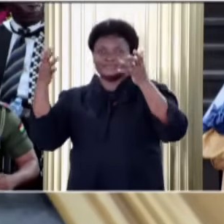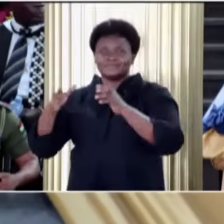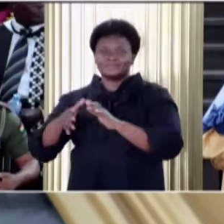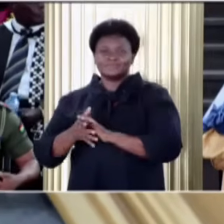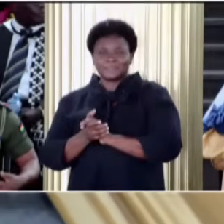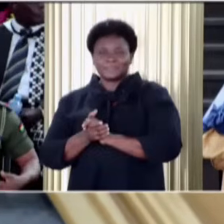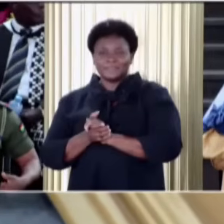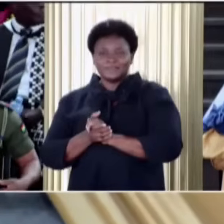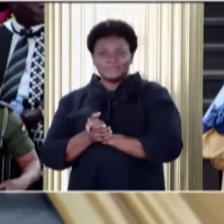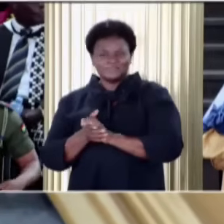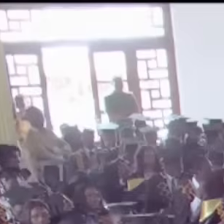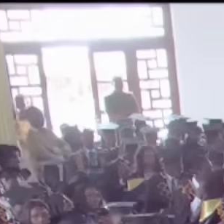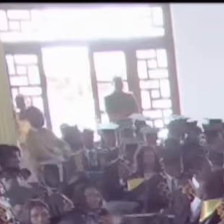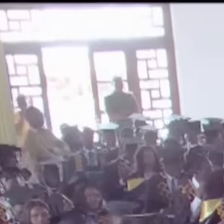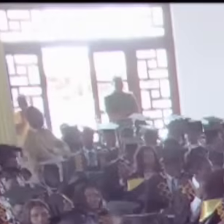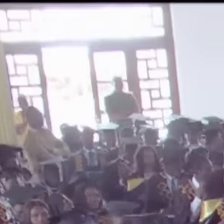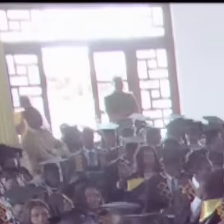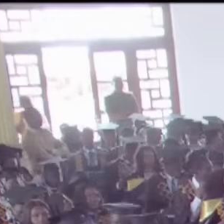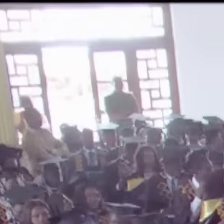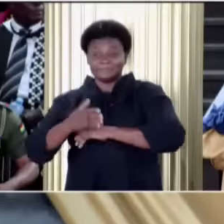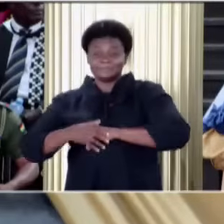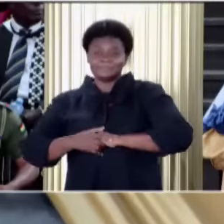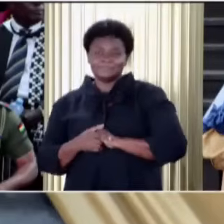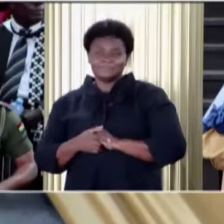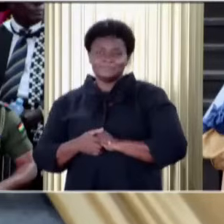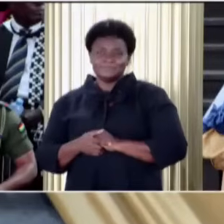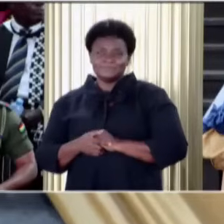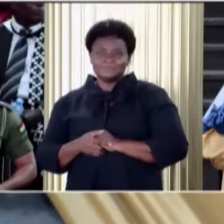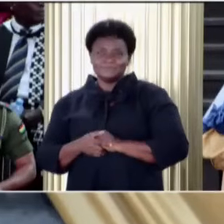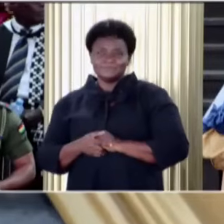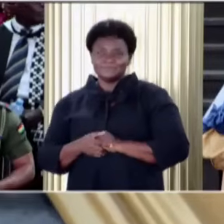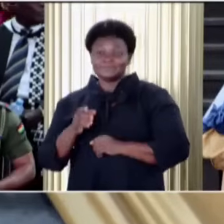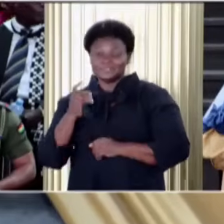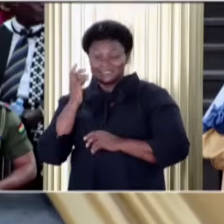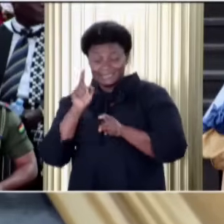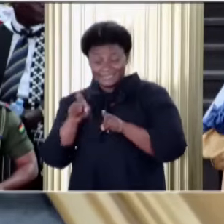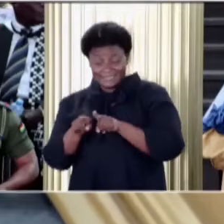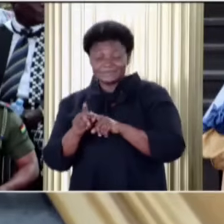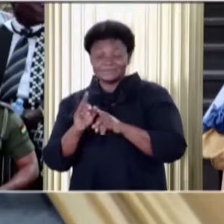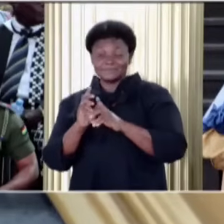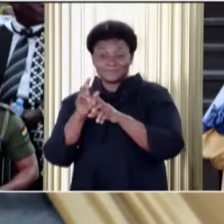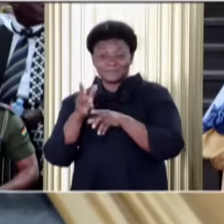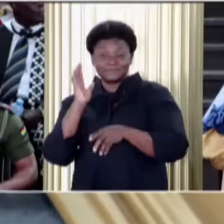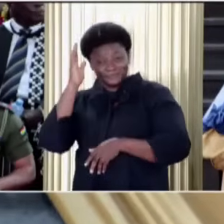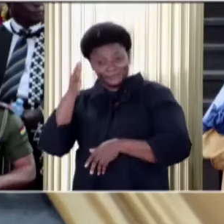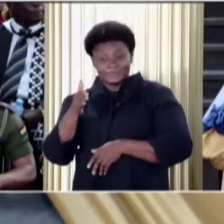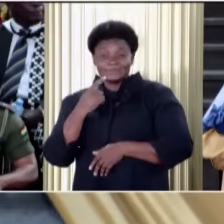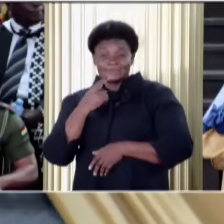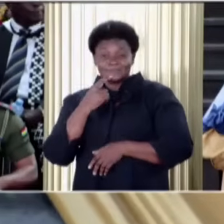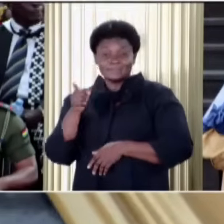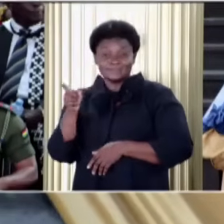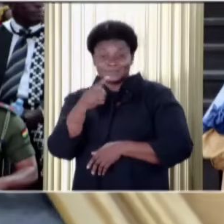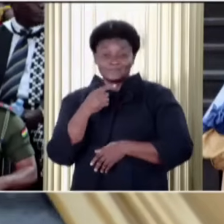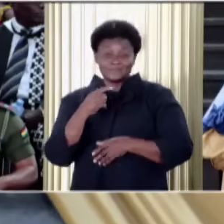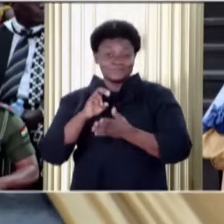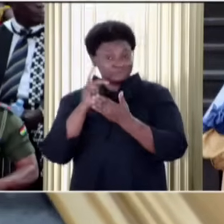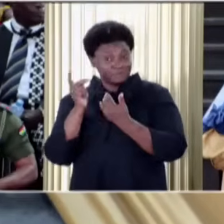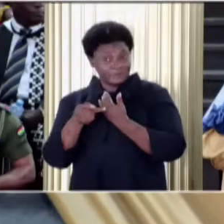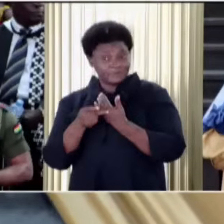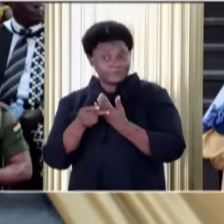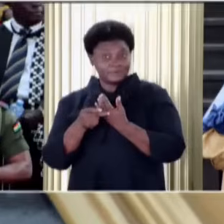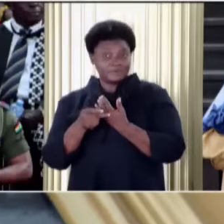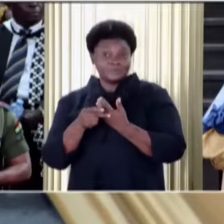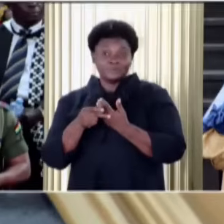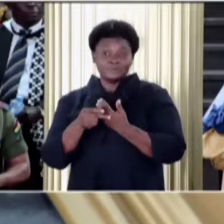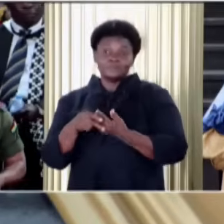for cooperating this morning, and we look forward to receiving you at our future events. Please rise